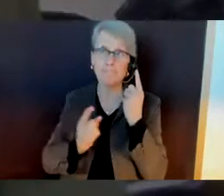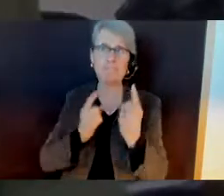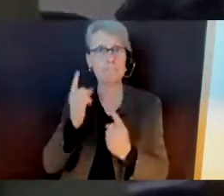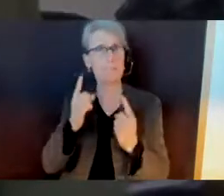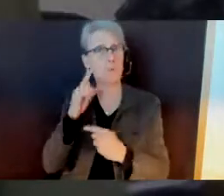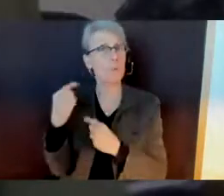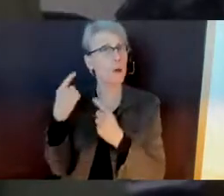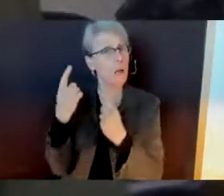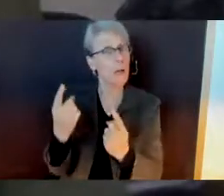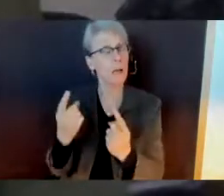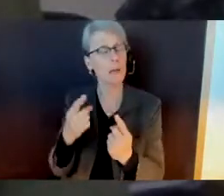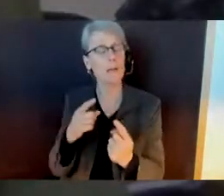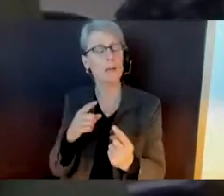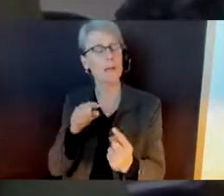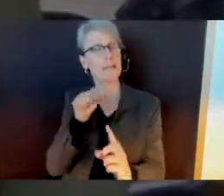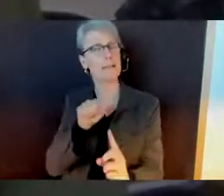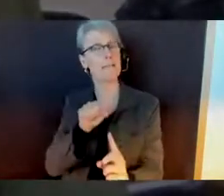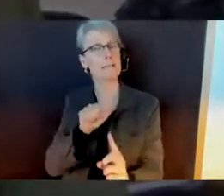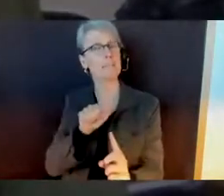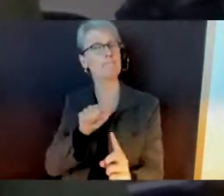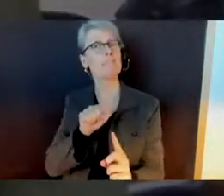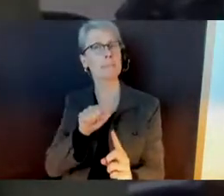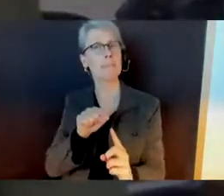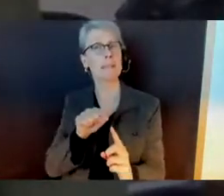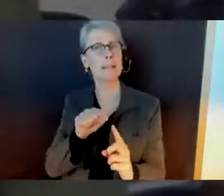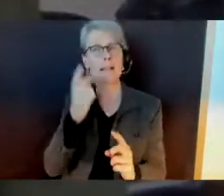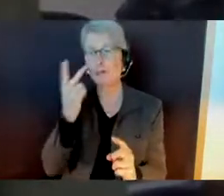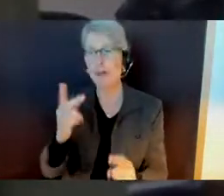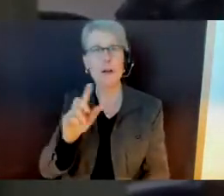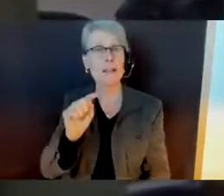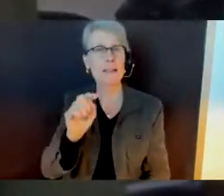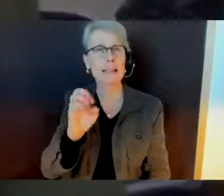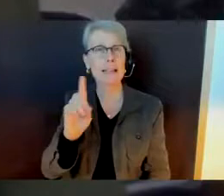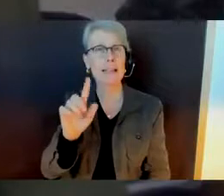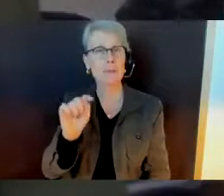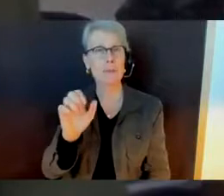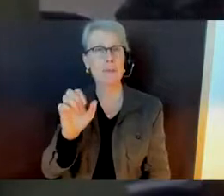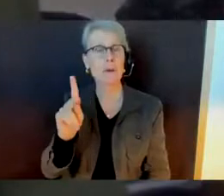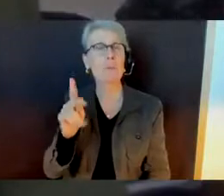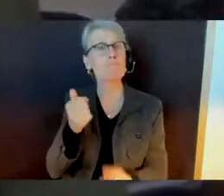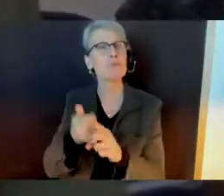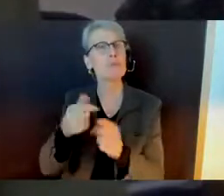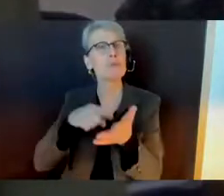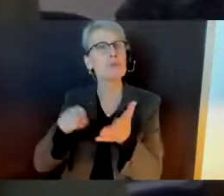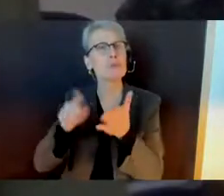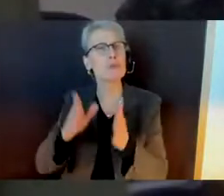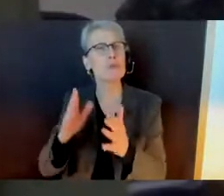some time now. In fact, there is a TED Talk by an